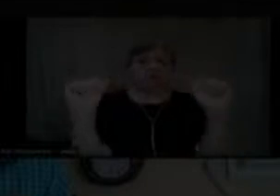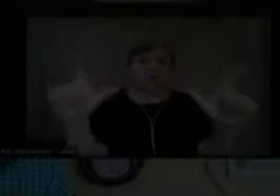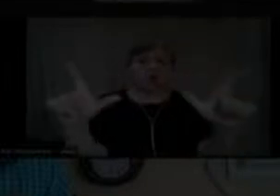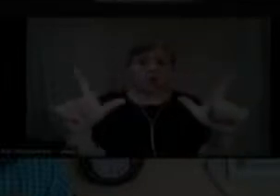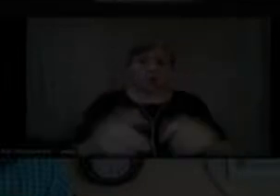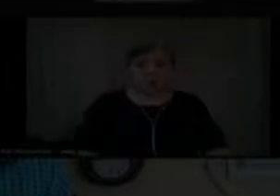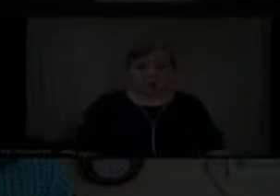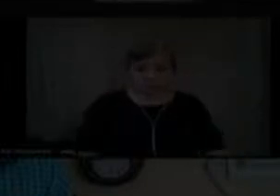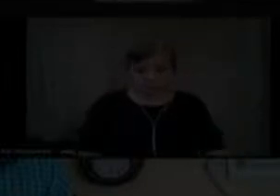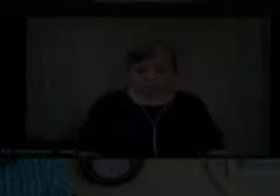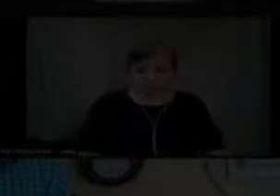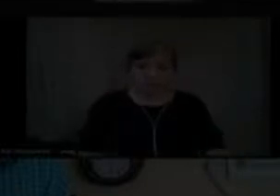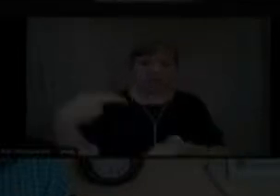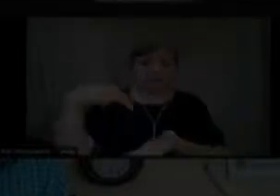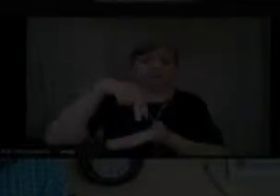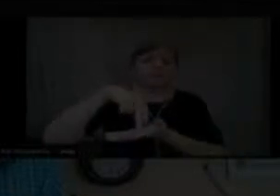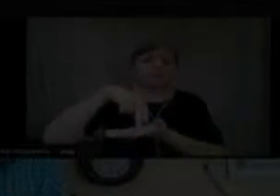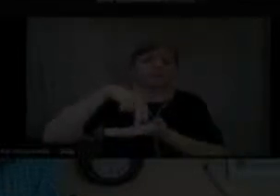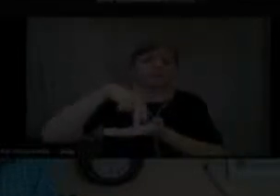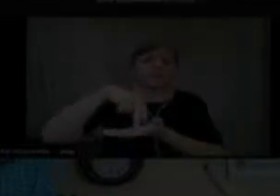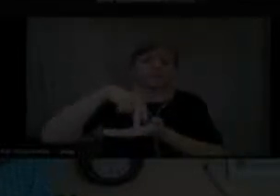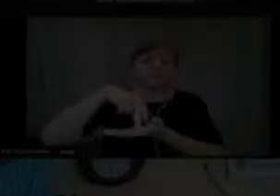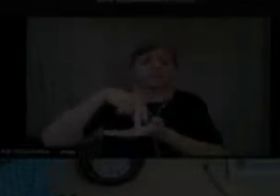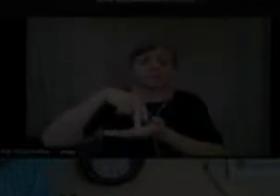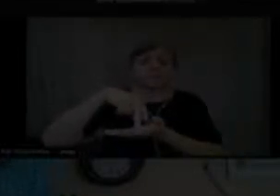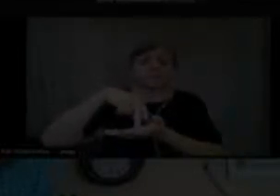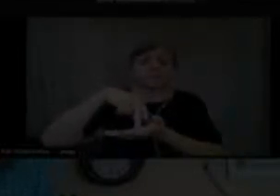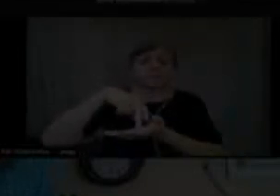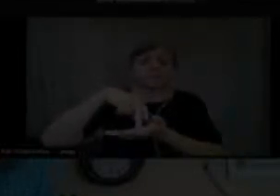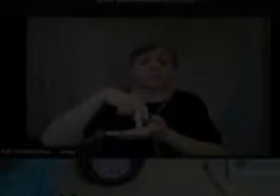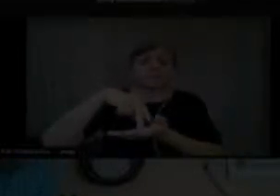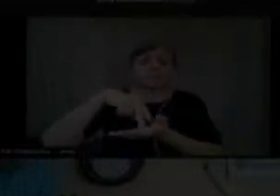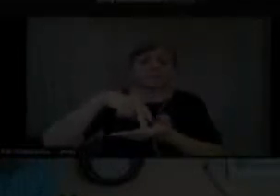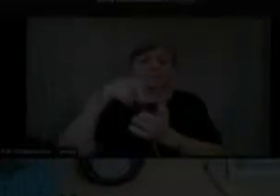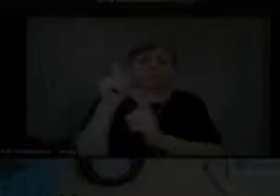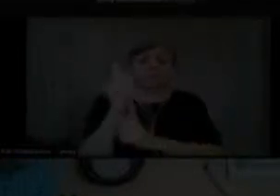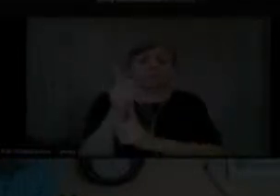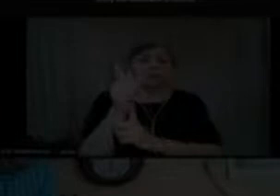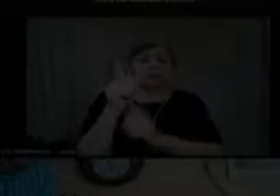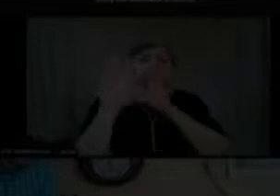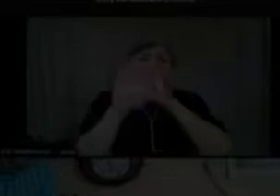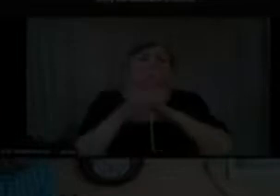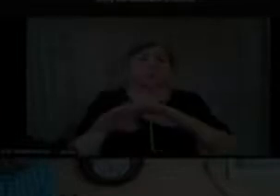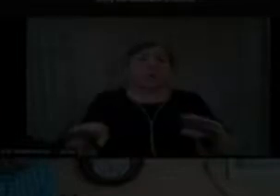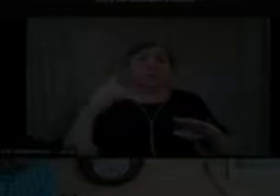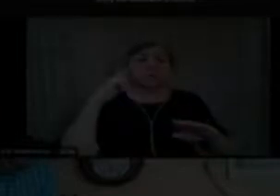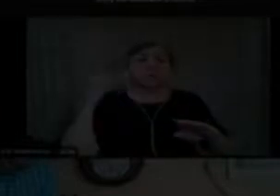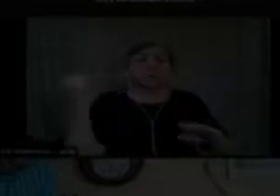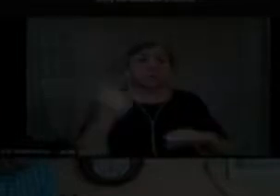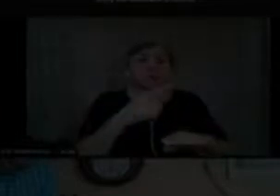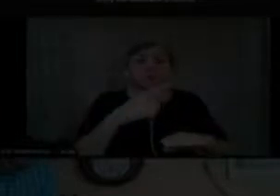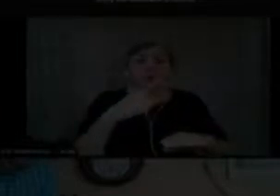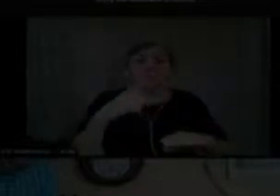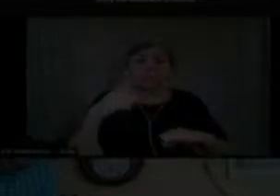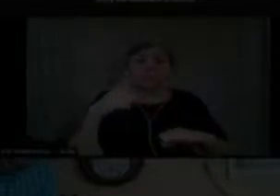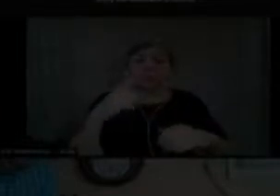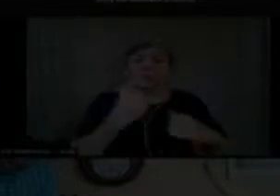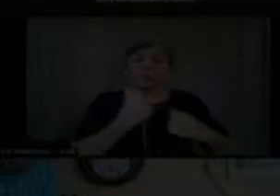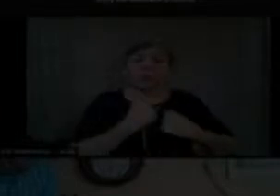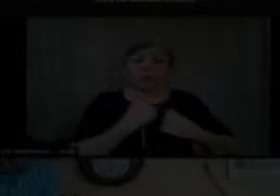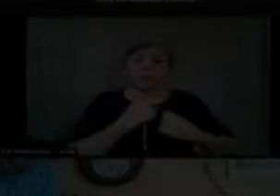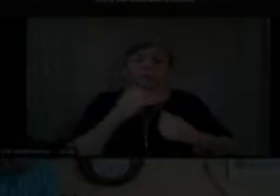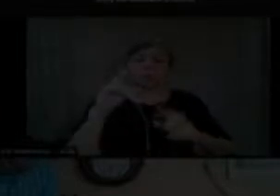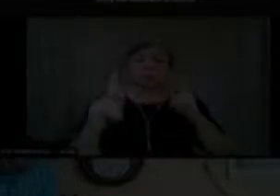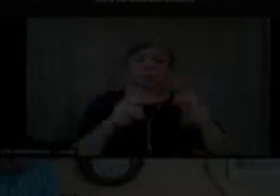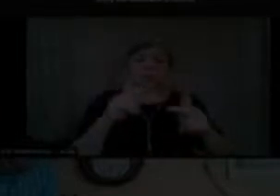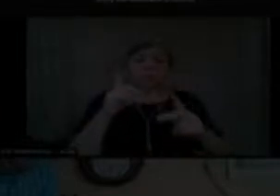Liberty and justice for all. Please remain standing for a moment of silence in honor of all those who have fought for our country and continue